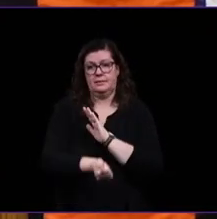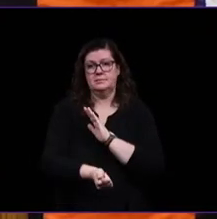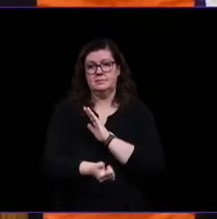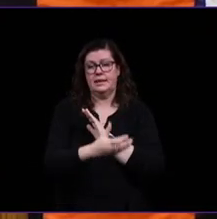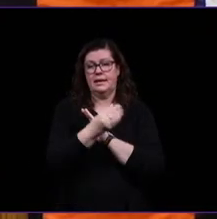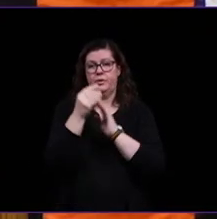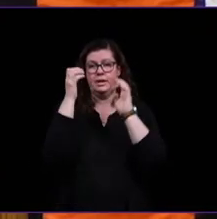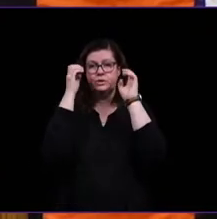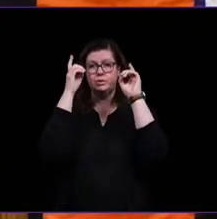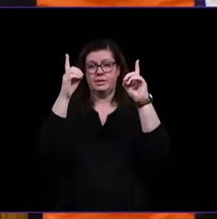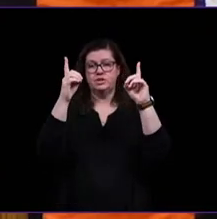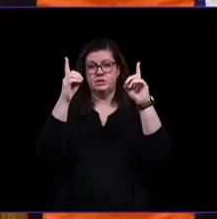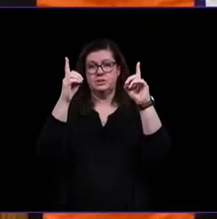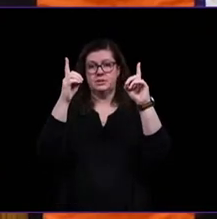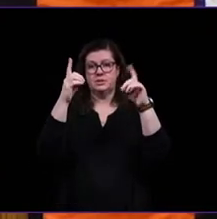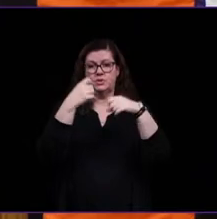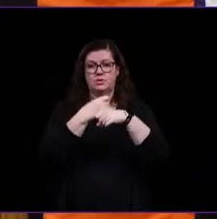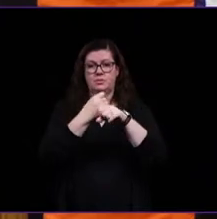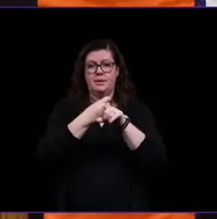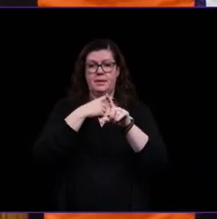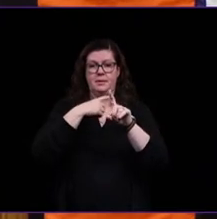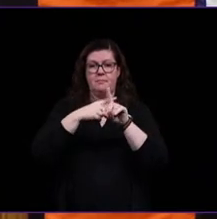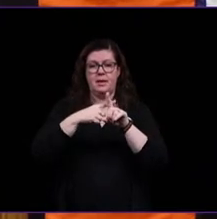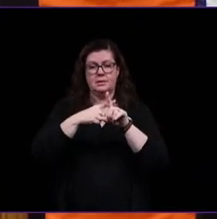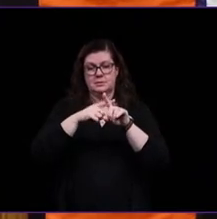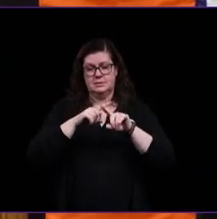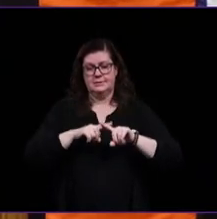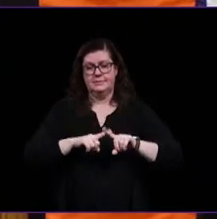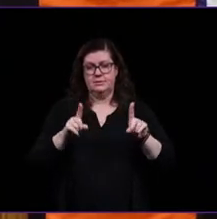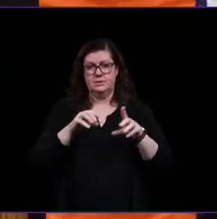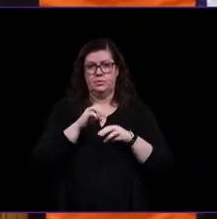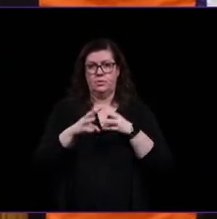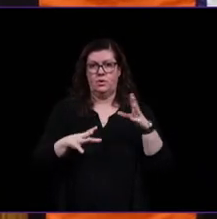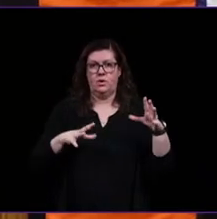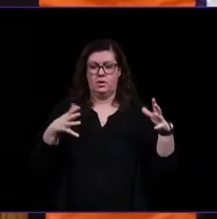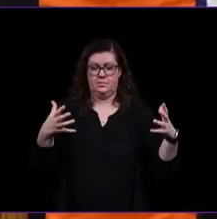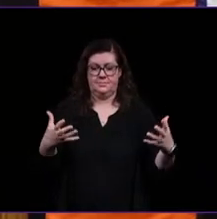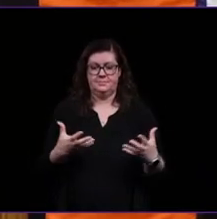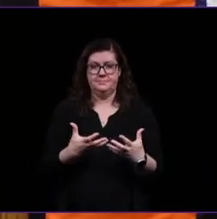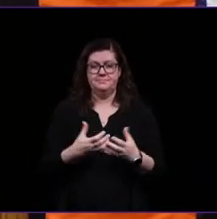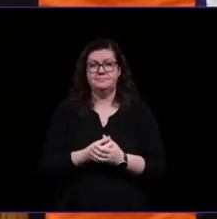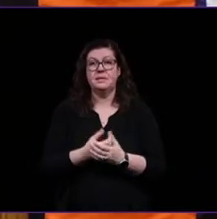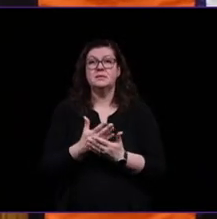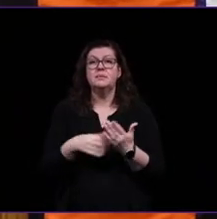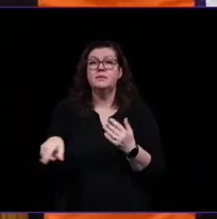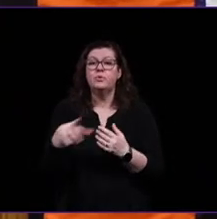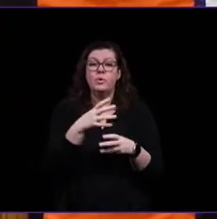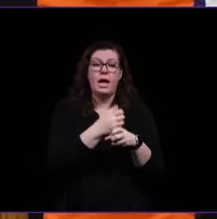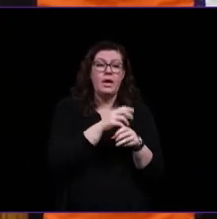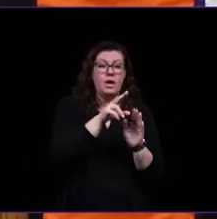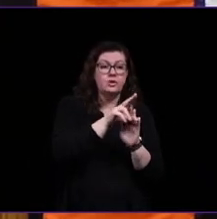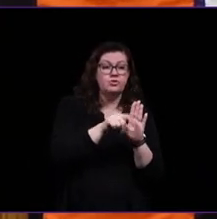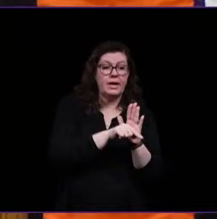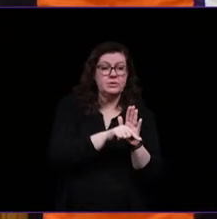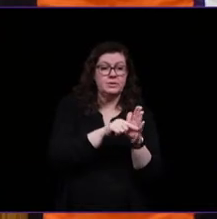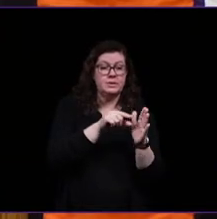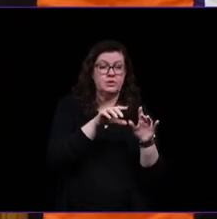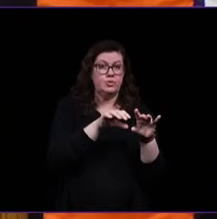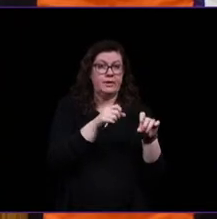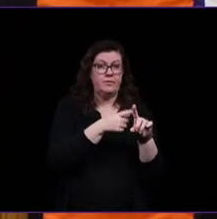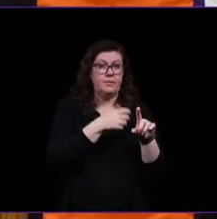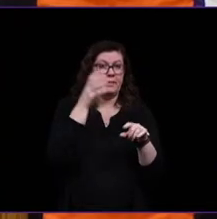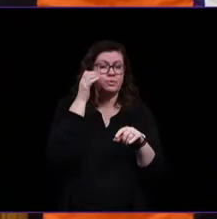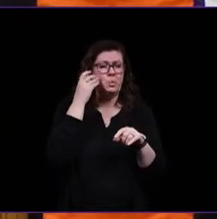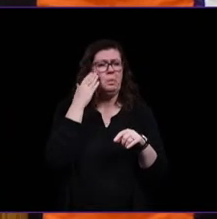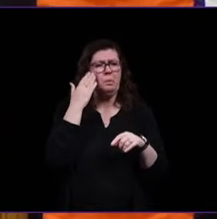your education to make a positive difference in the world. Some of you earned your undergraduate degree at Clemson, so you already know that a